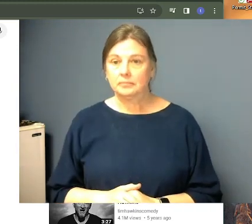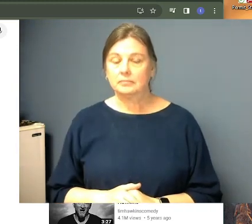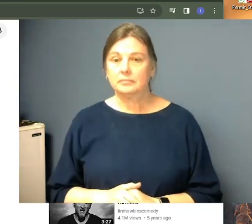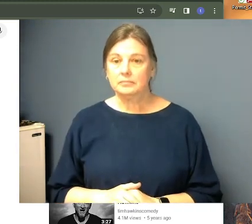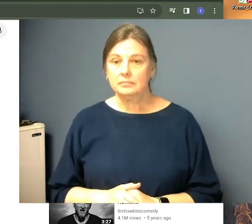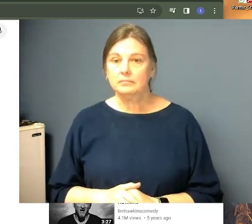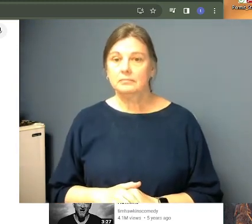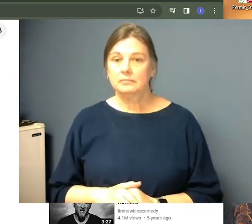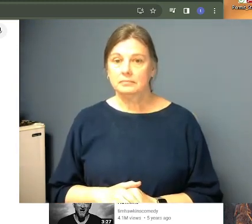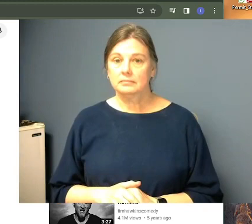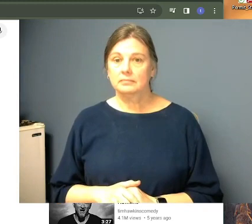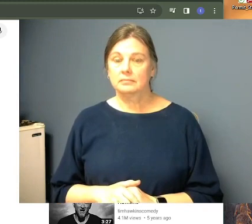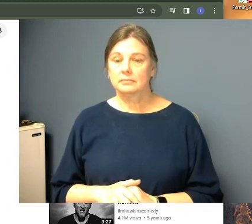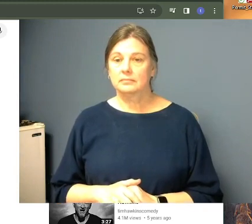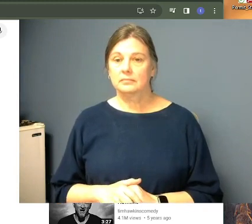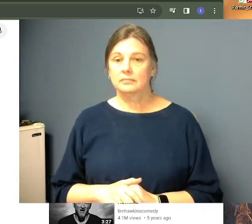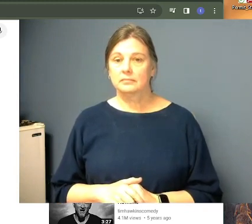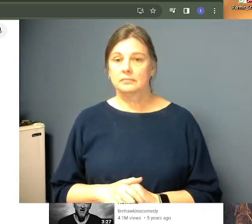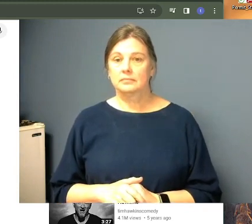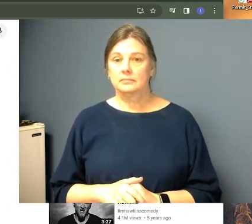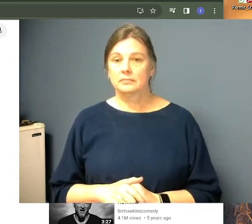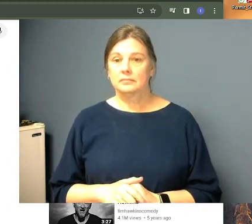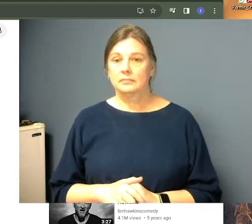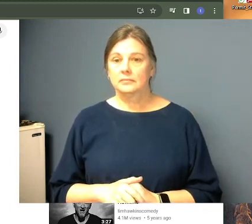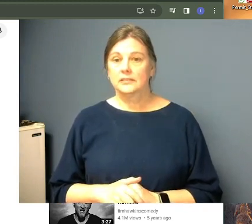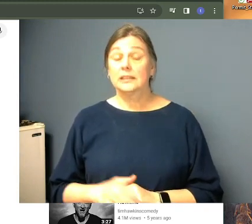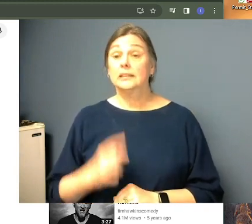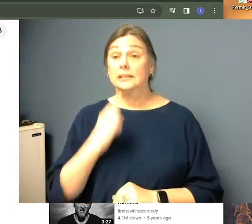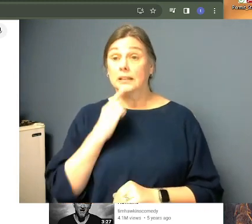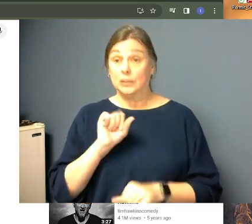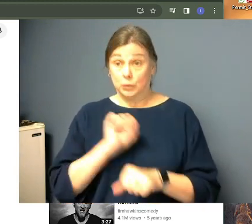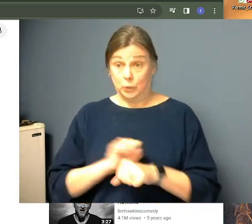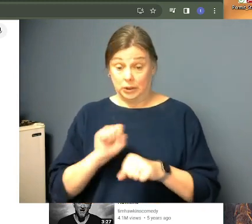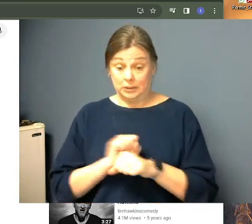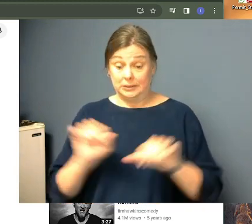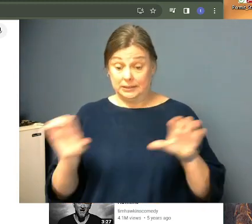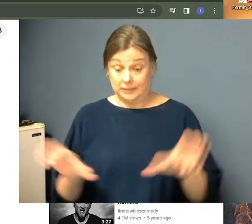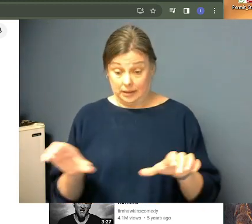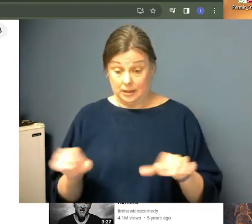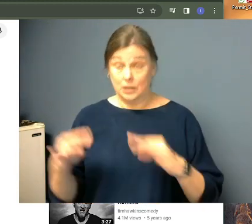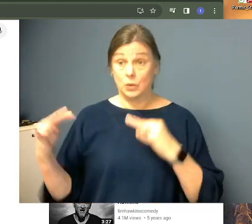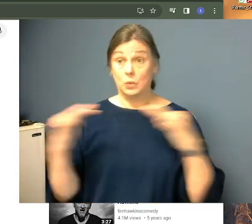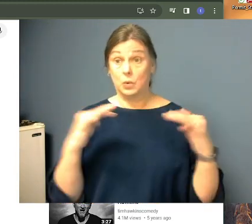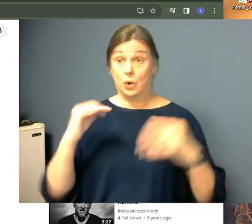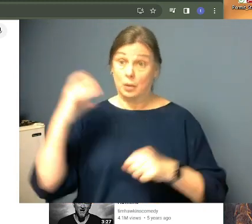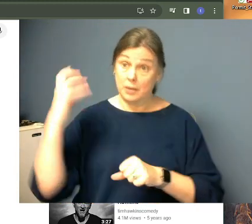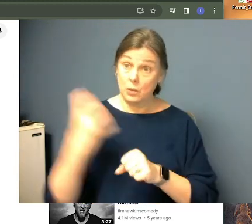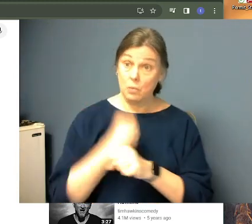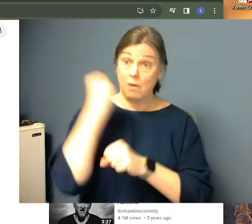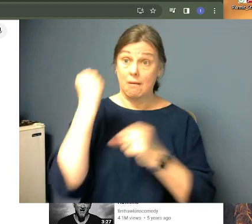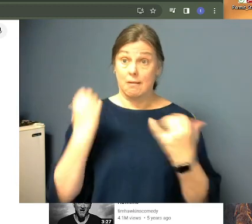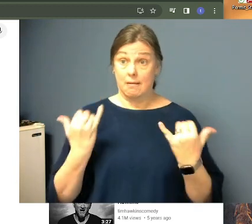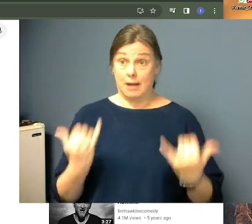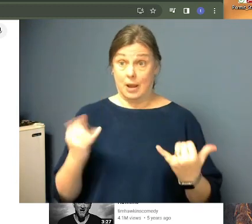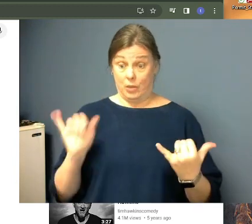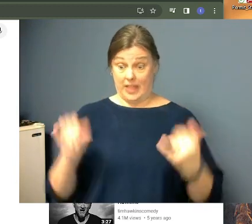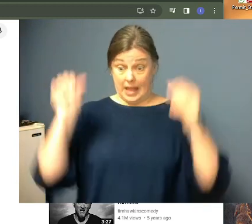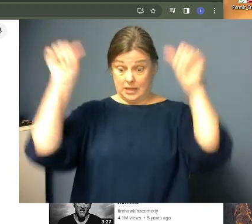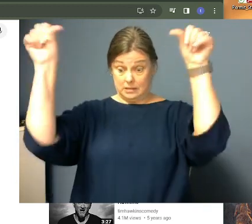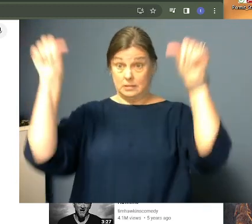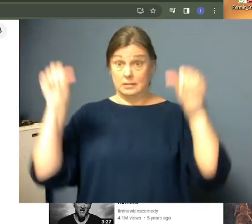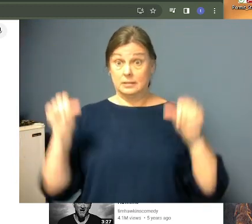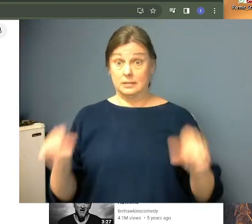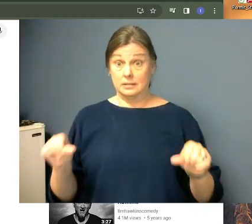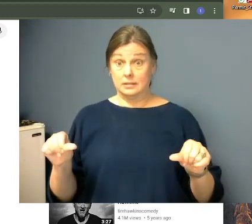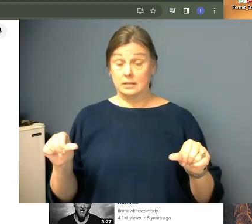images, there's work to be done and a war to be won now. In that image, all of those